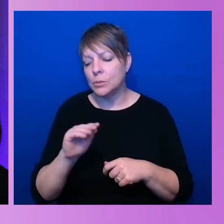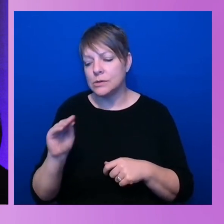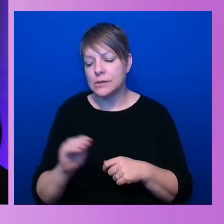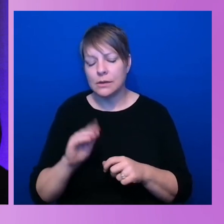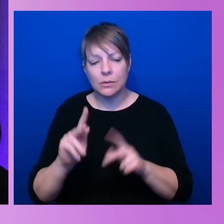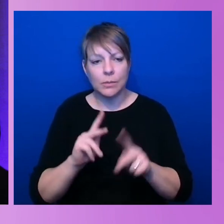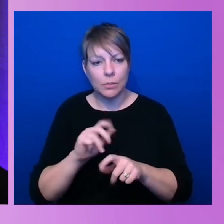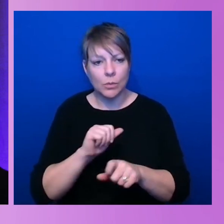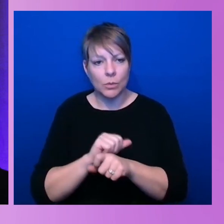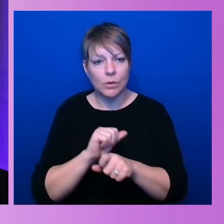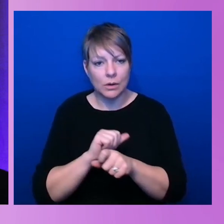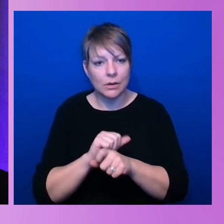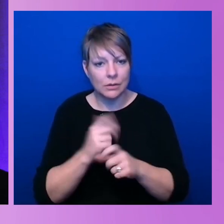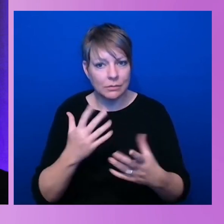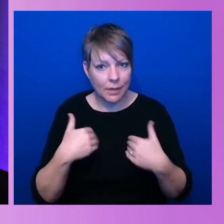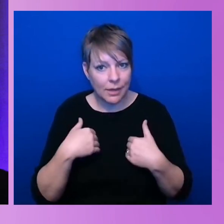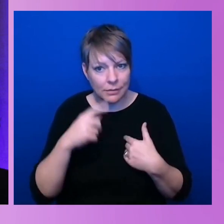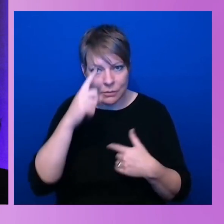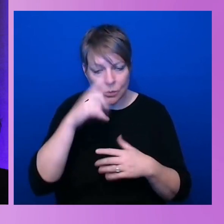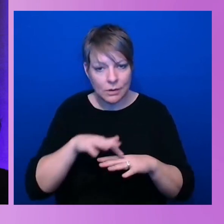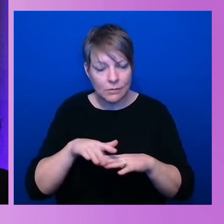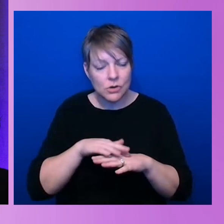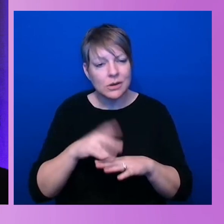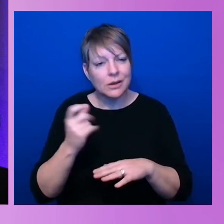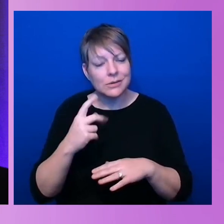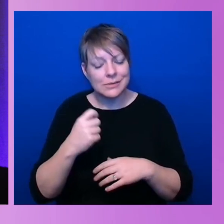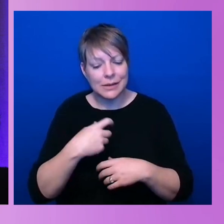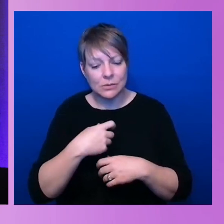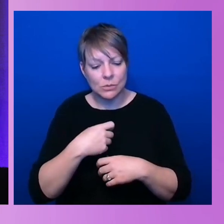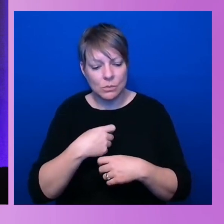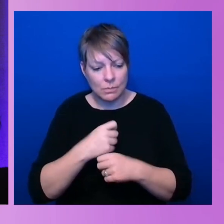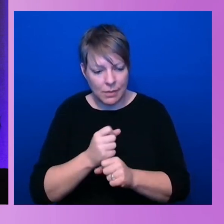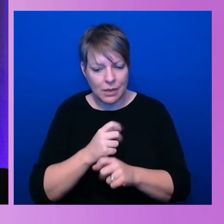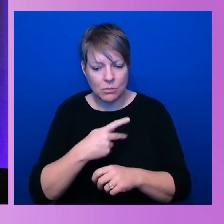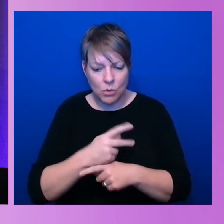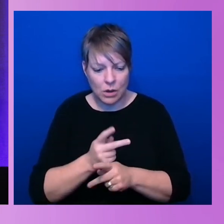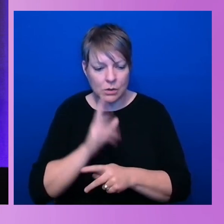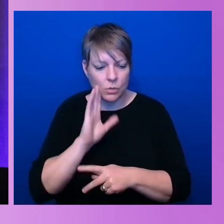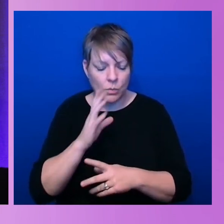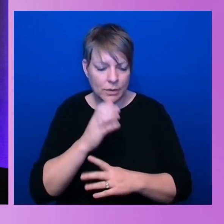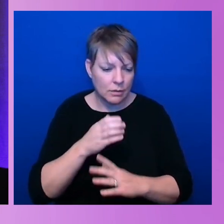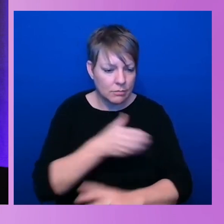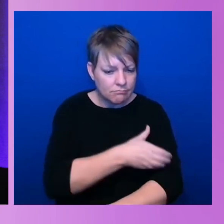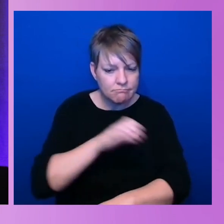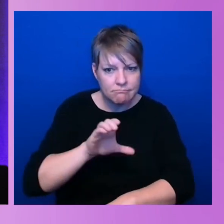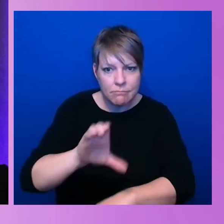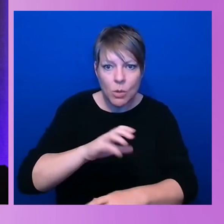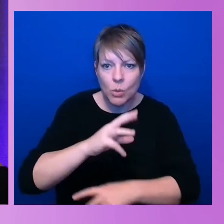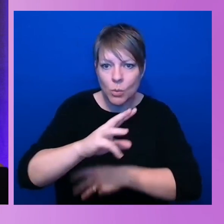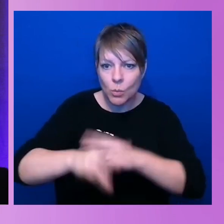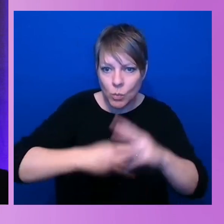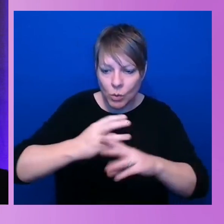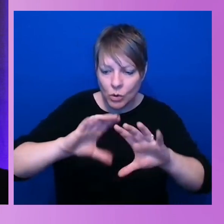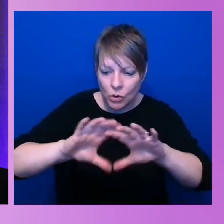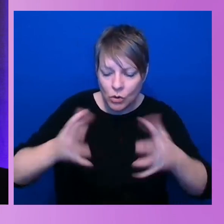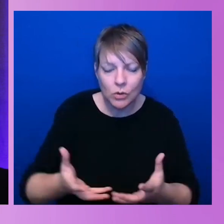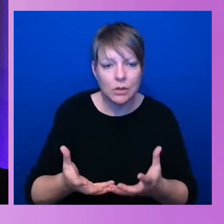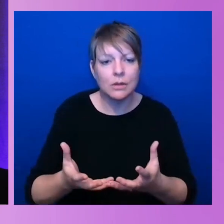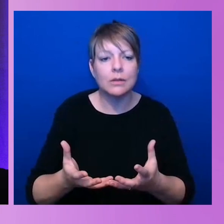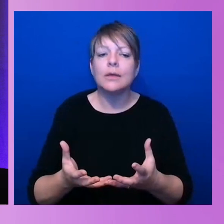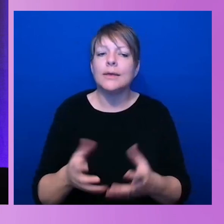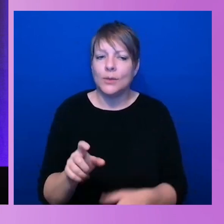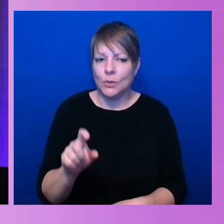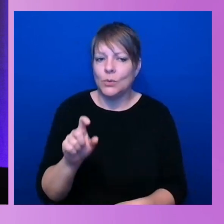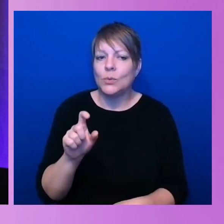be able to build products that are really going to empower the world and the people around this world, you need to be able to have a